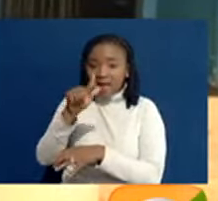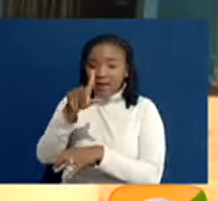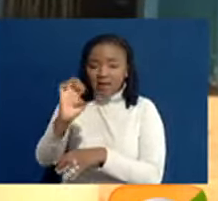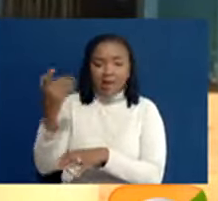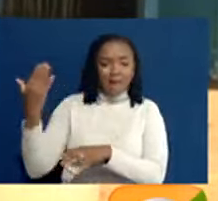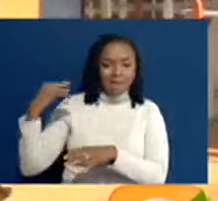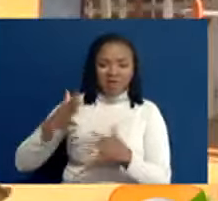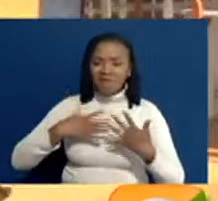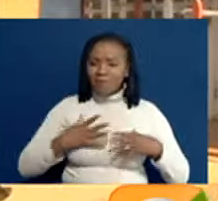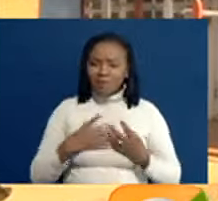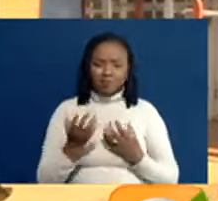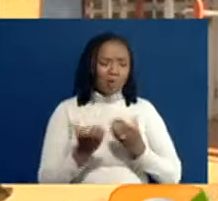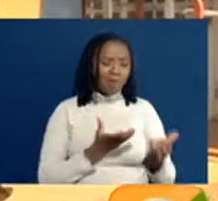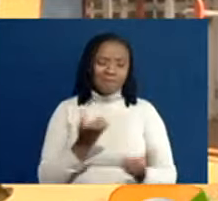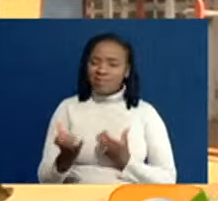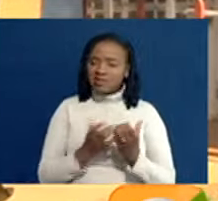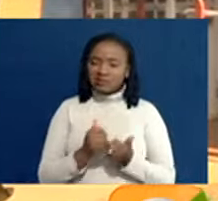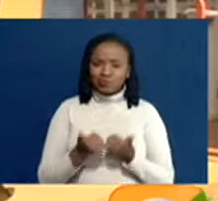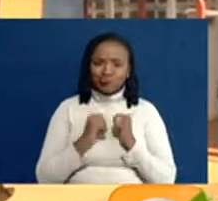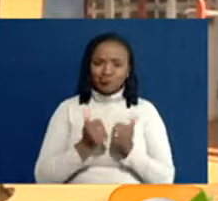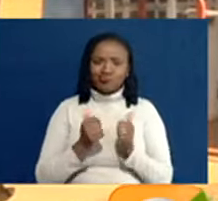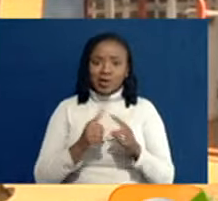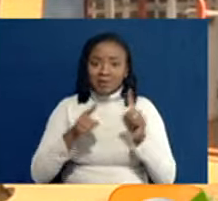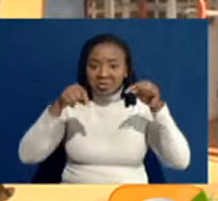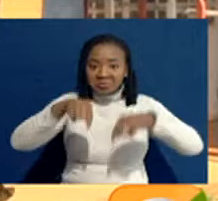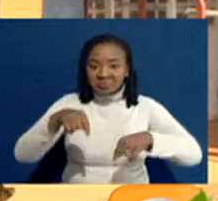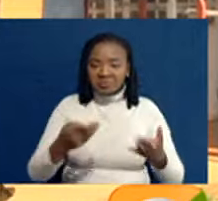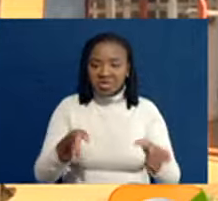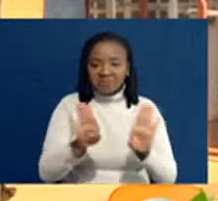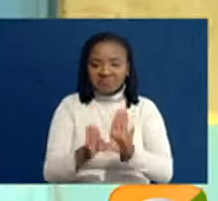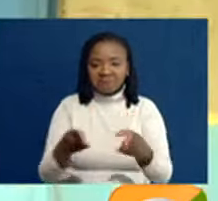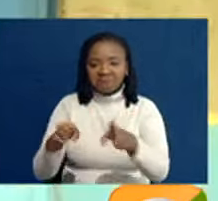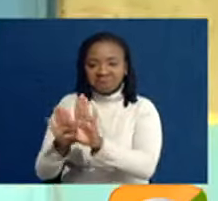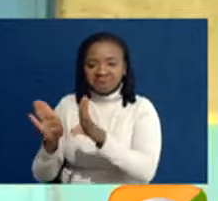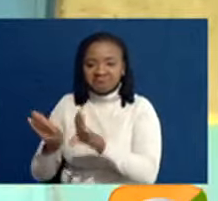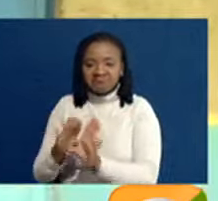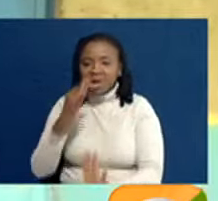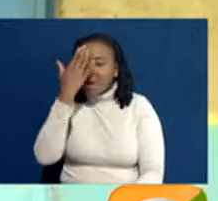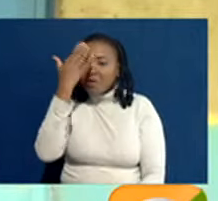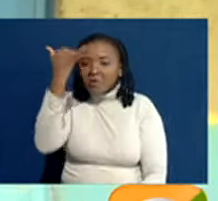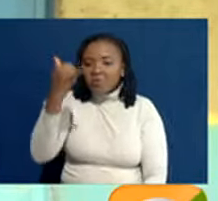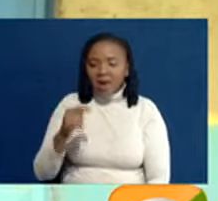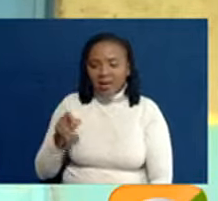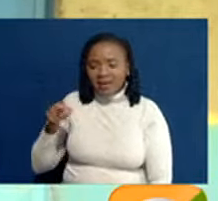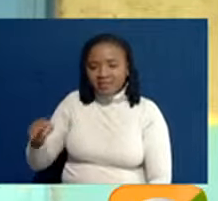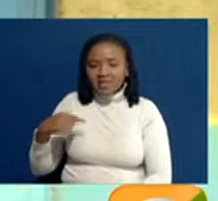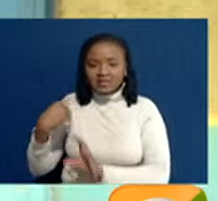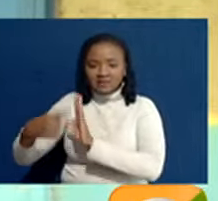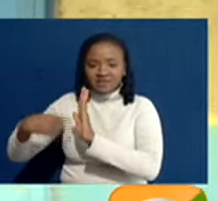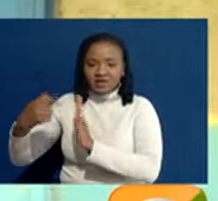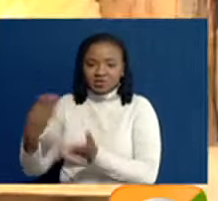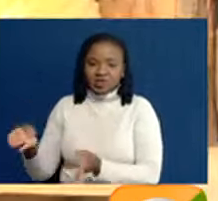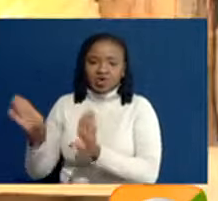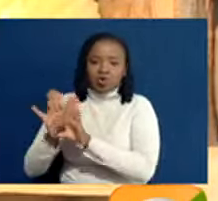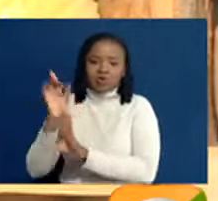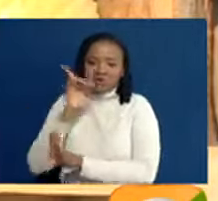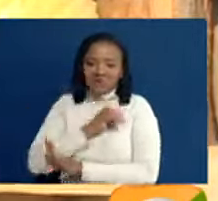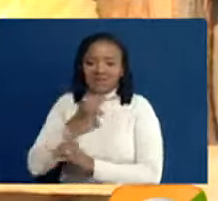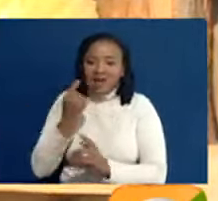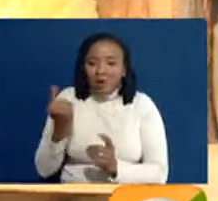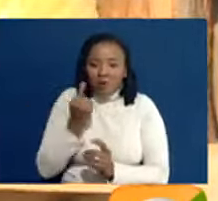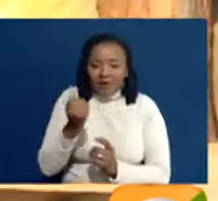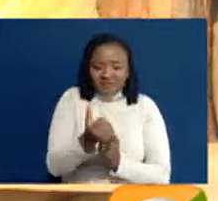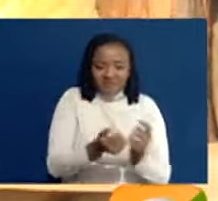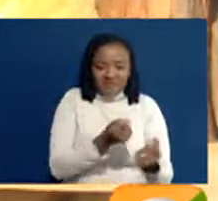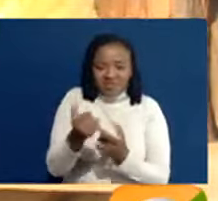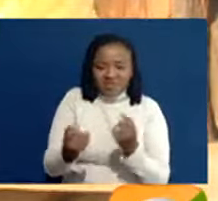of itself. These shops, which used to operate on a daily basis, are closed, with a few businesses in operation